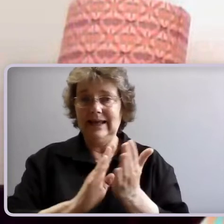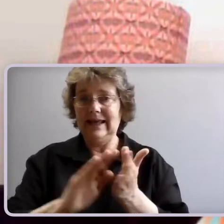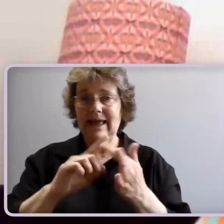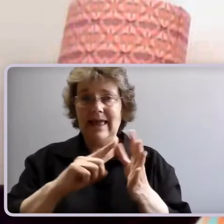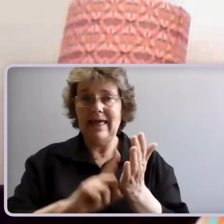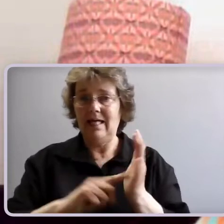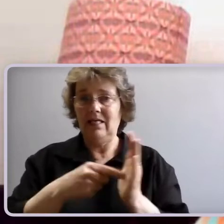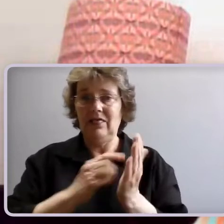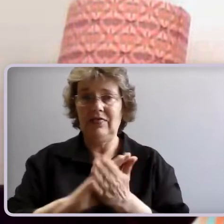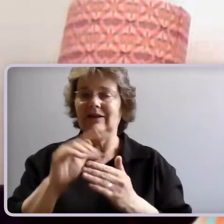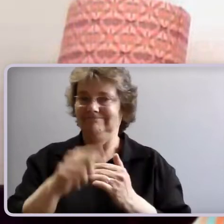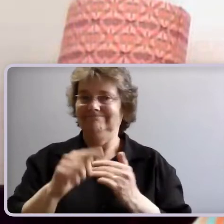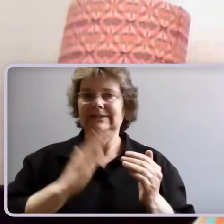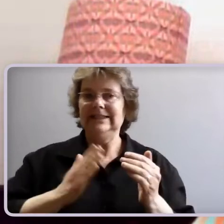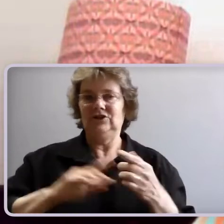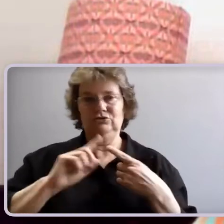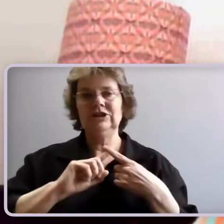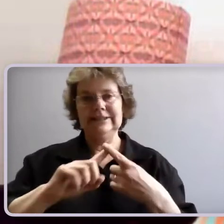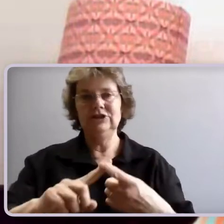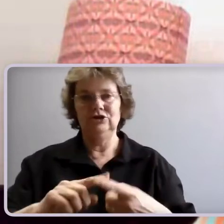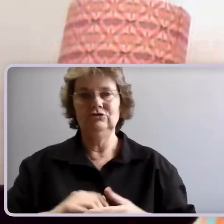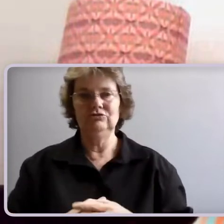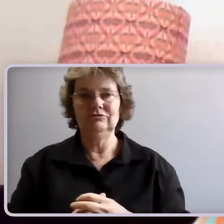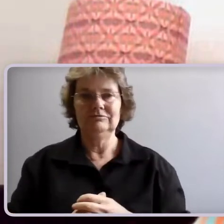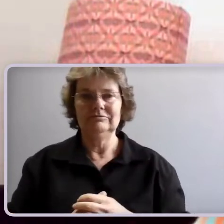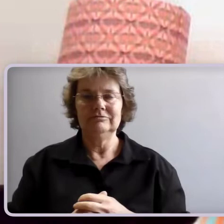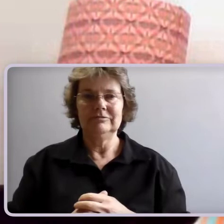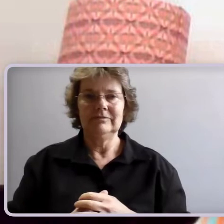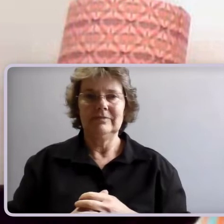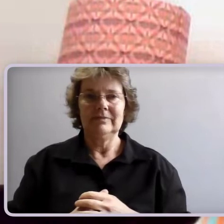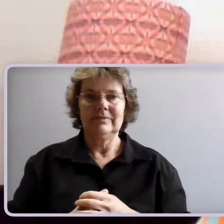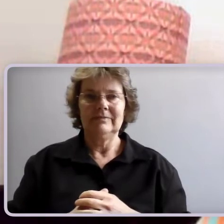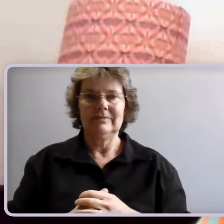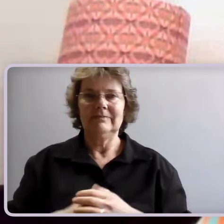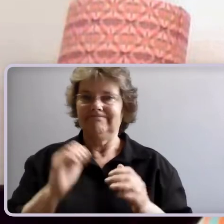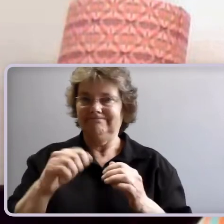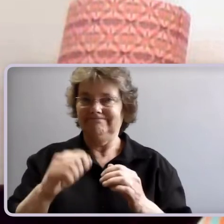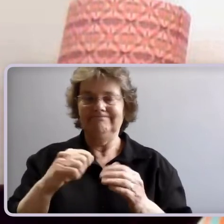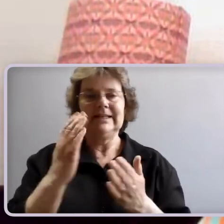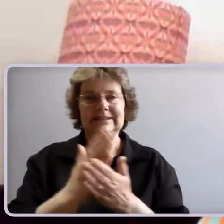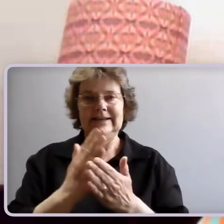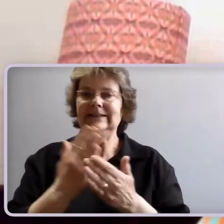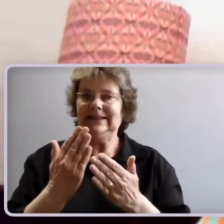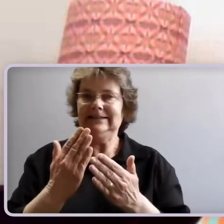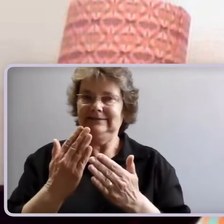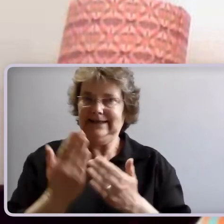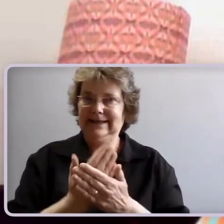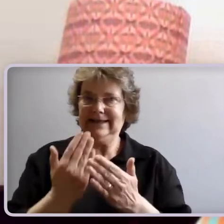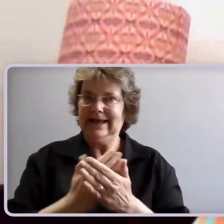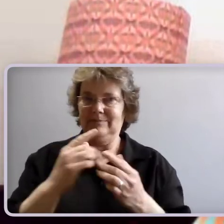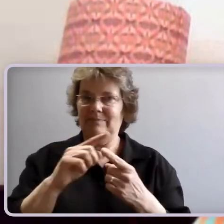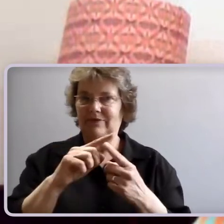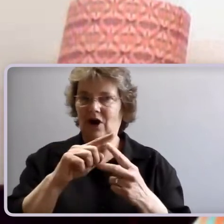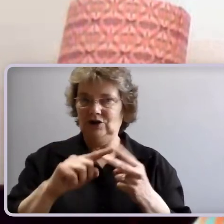continue. I think, those are the things that we definitely need to keep, a sense of togetherness as the